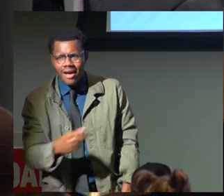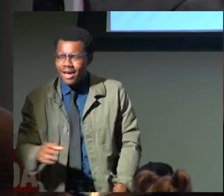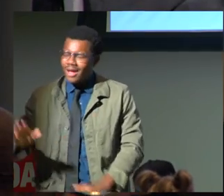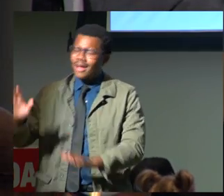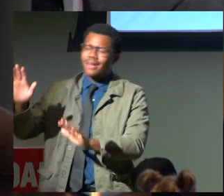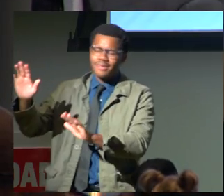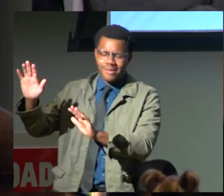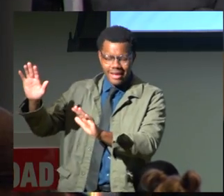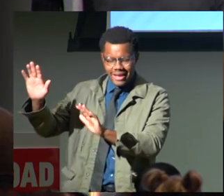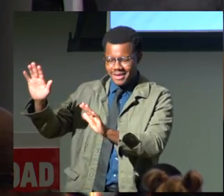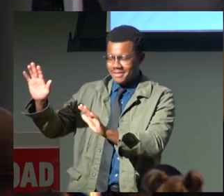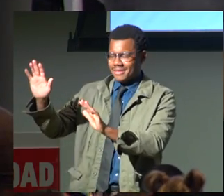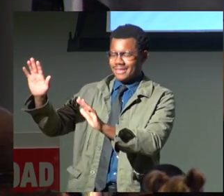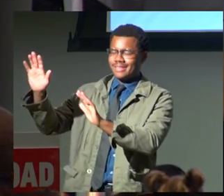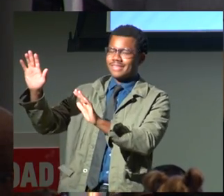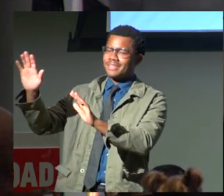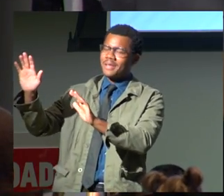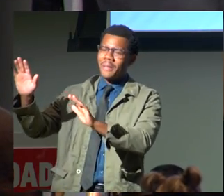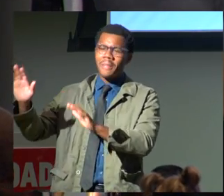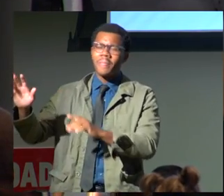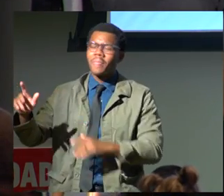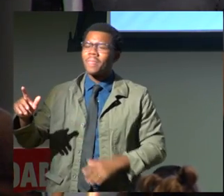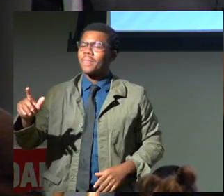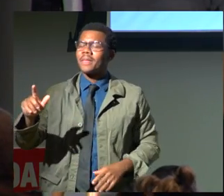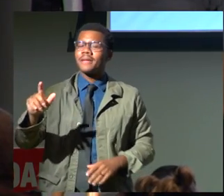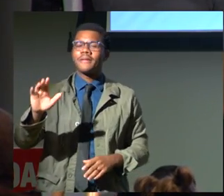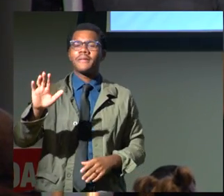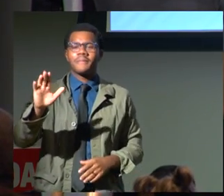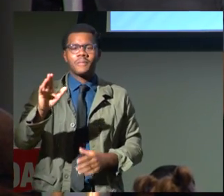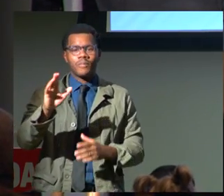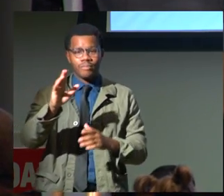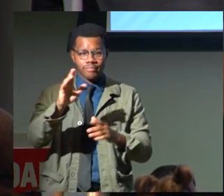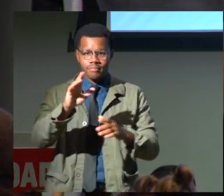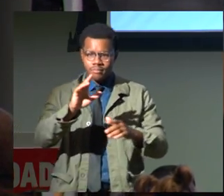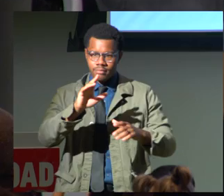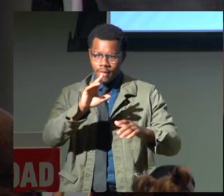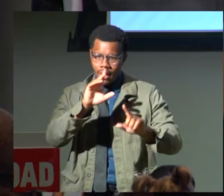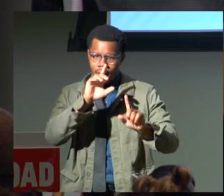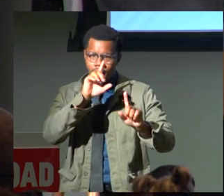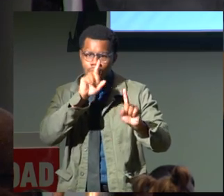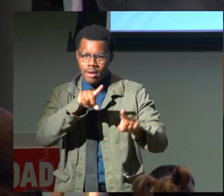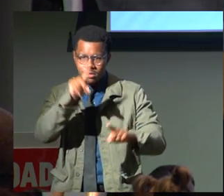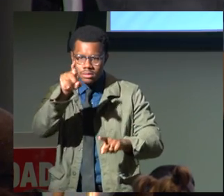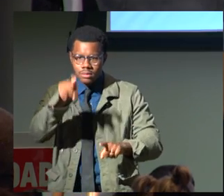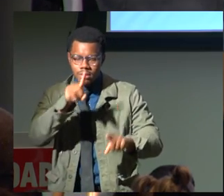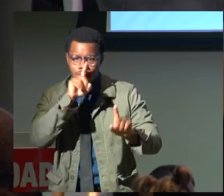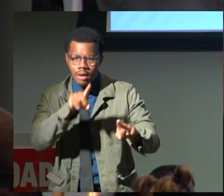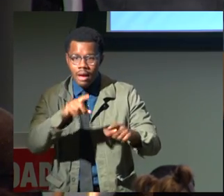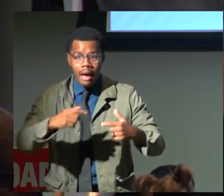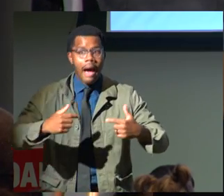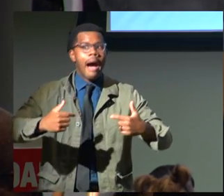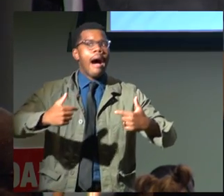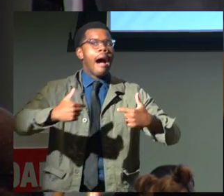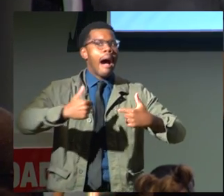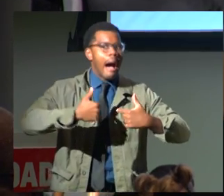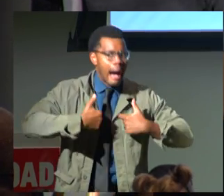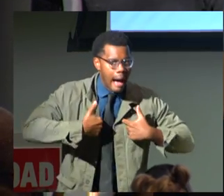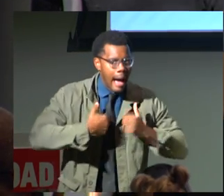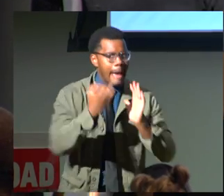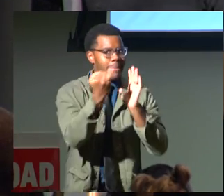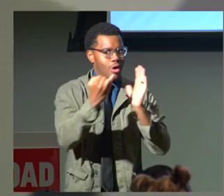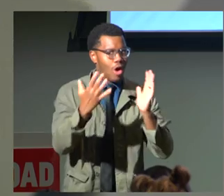you just wait to throw me out the book. But no, to answer your question, I'm the artist here.